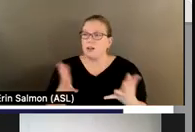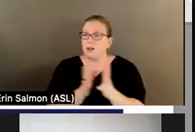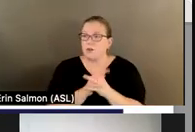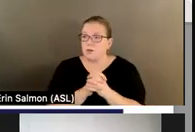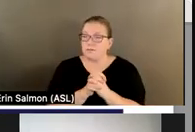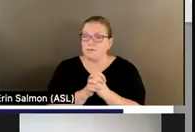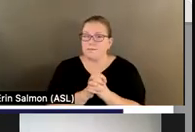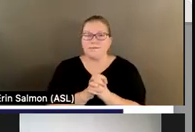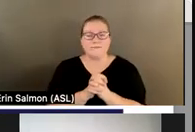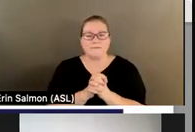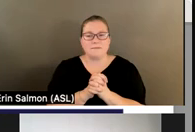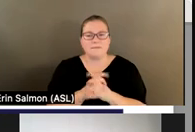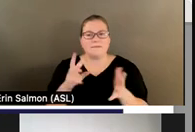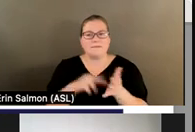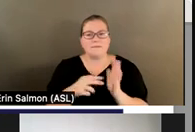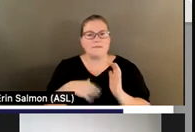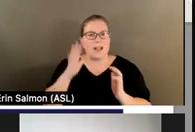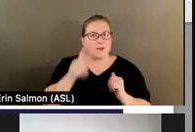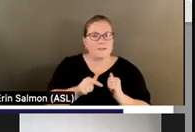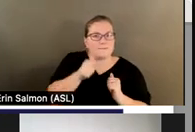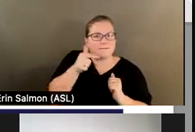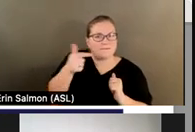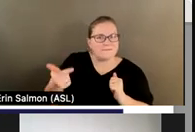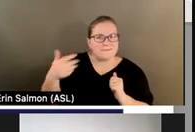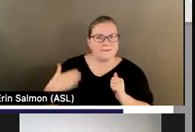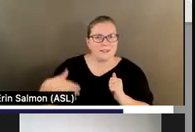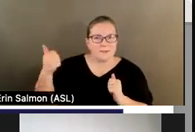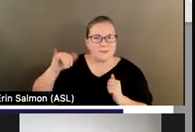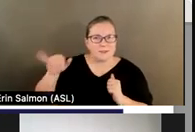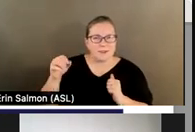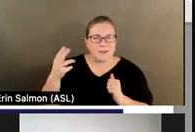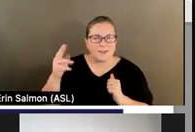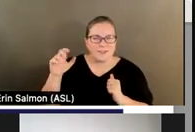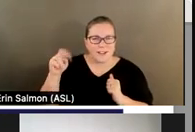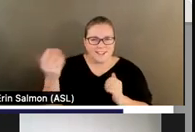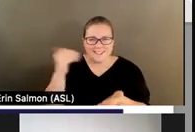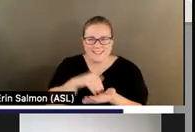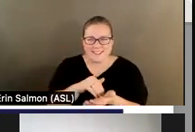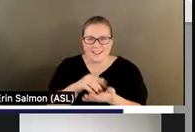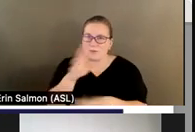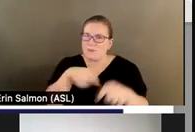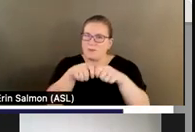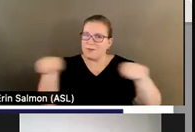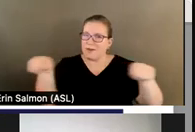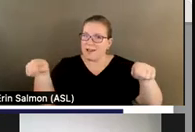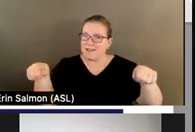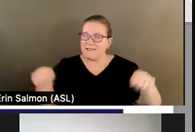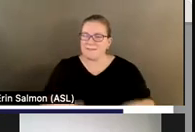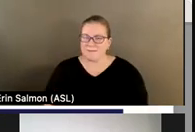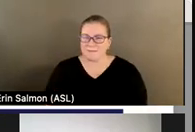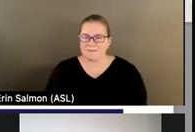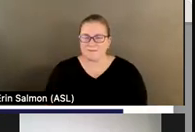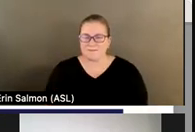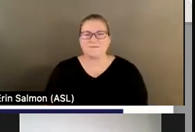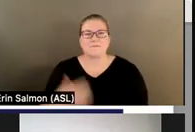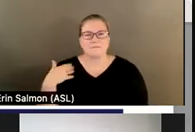that, I am going to kick it to Commissioner Johnson one more time to wrap us up for the day.